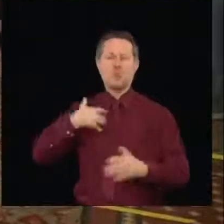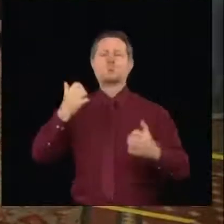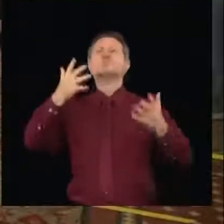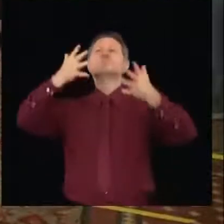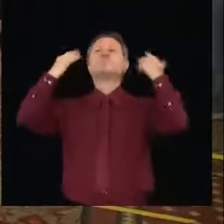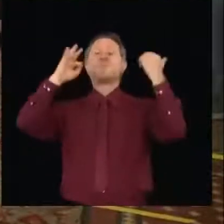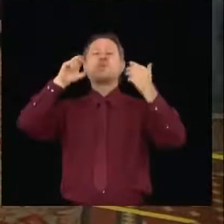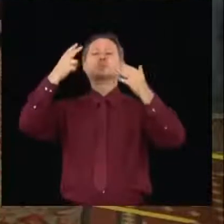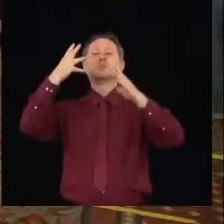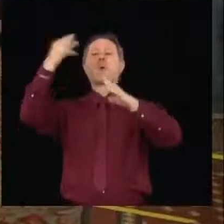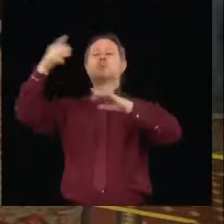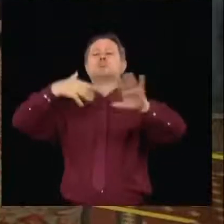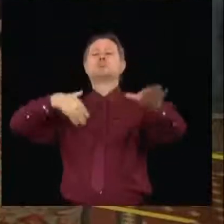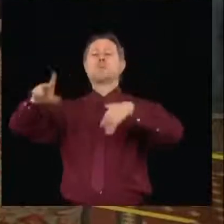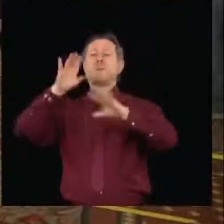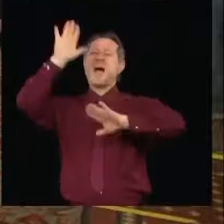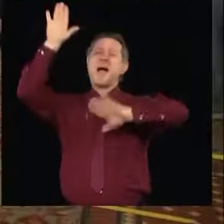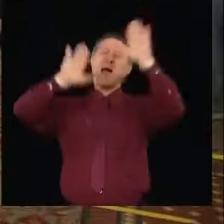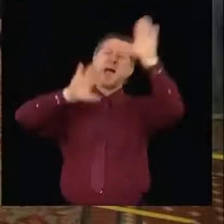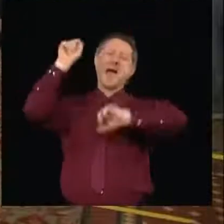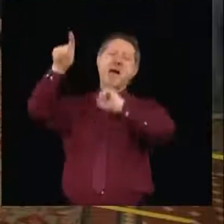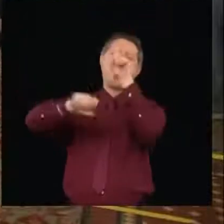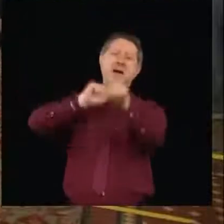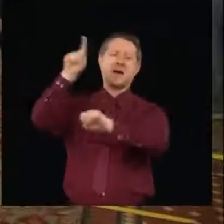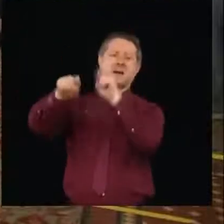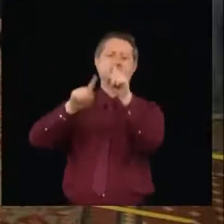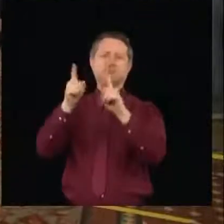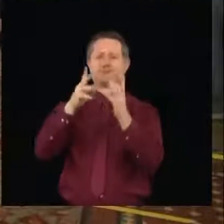stuff. Be here